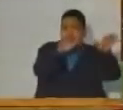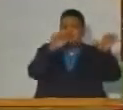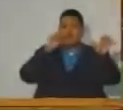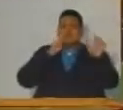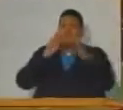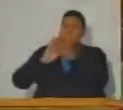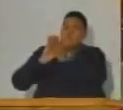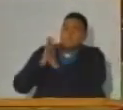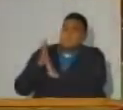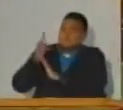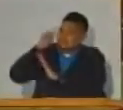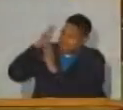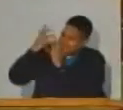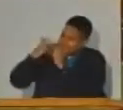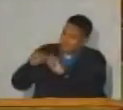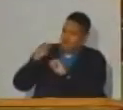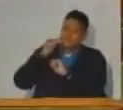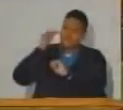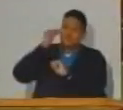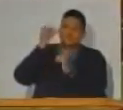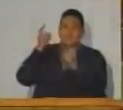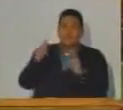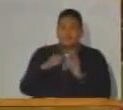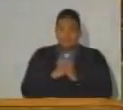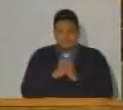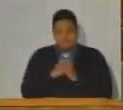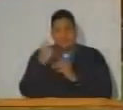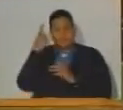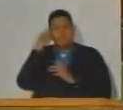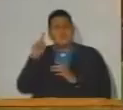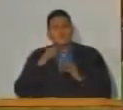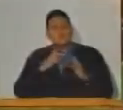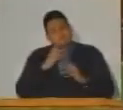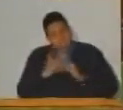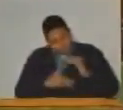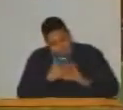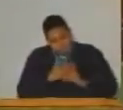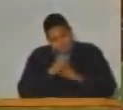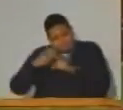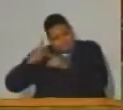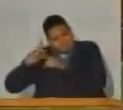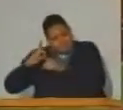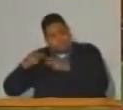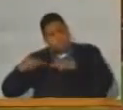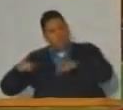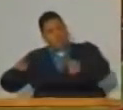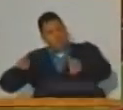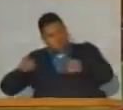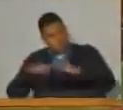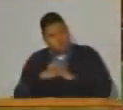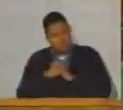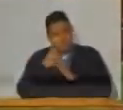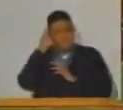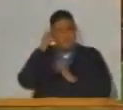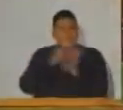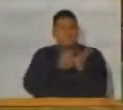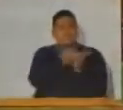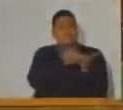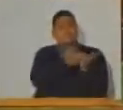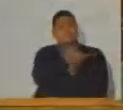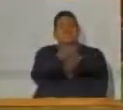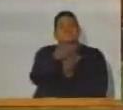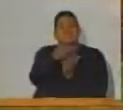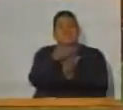for peace and harmony in the home, for courtesy and discipline on the roads, for integrity